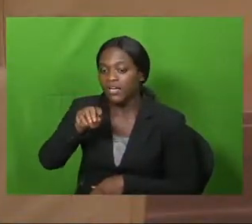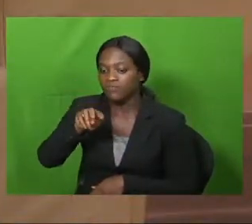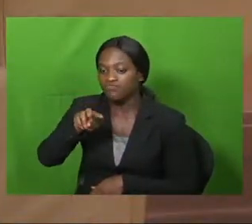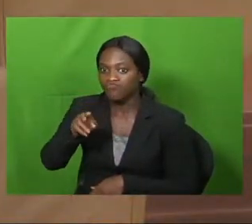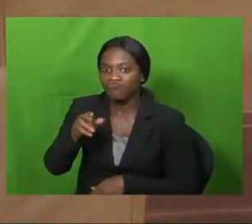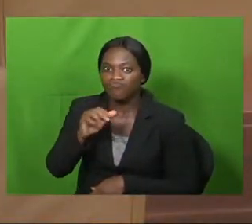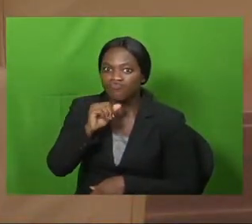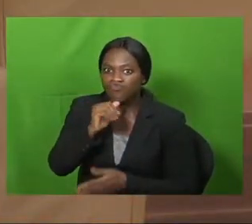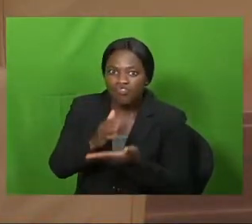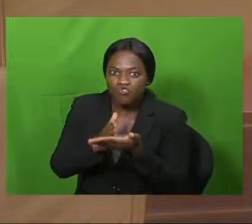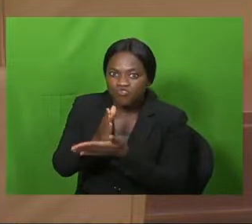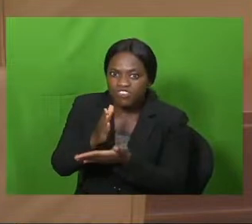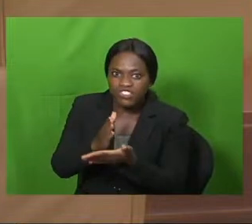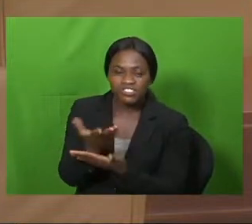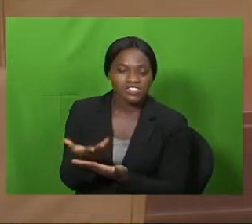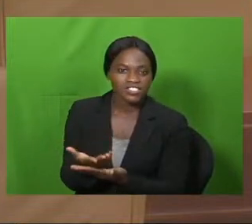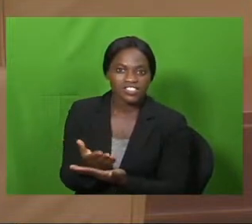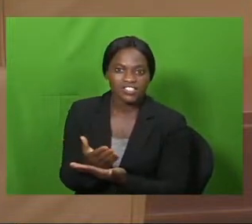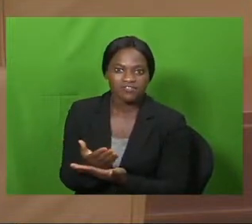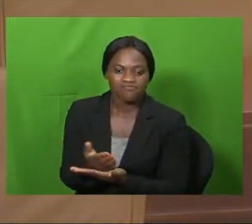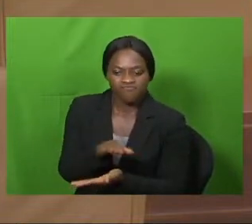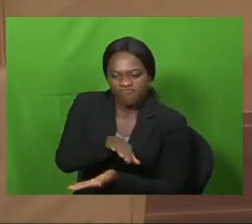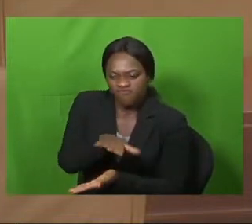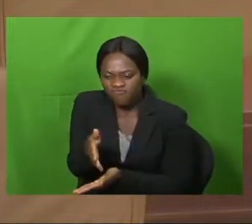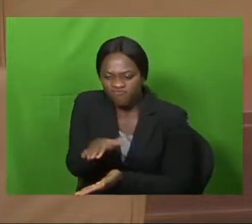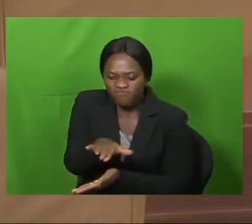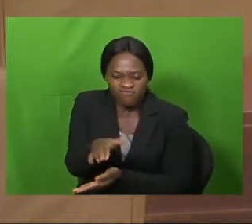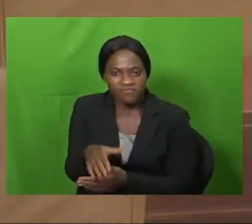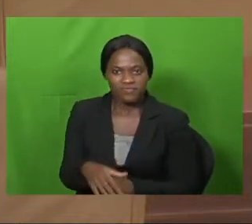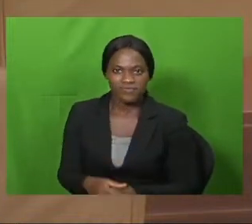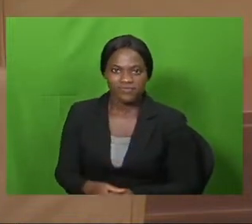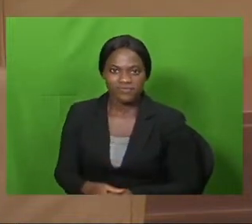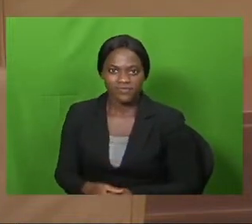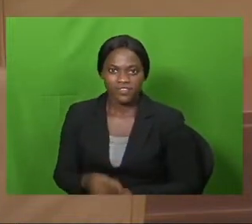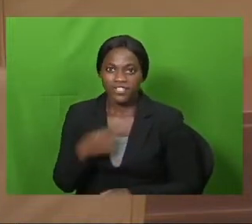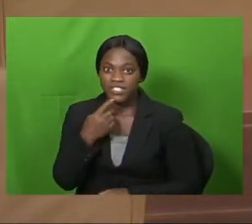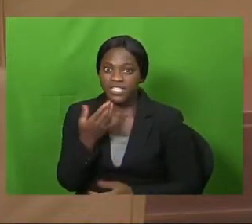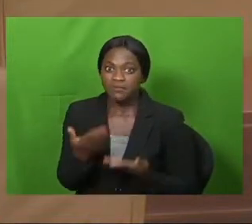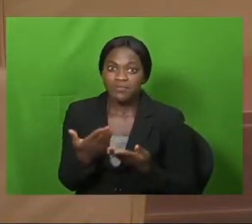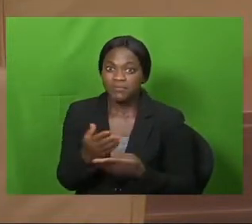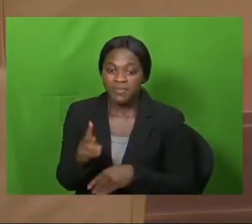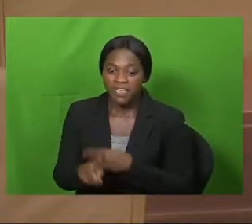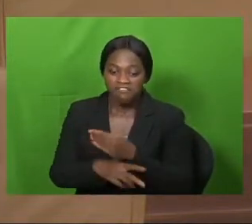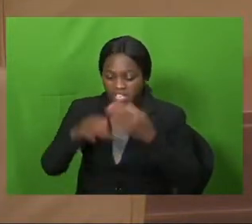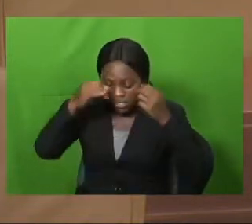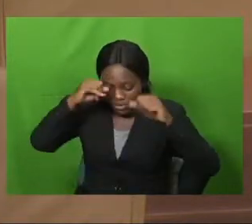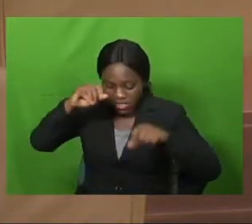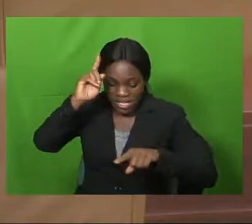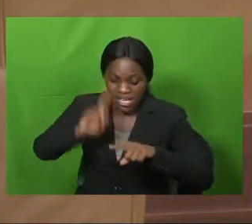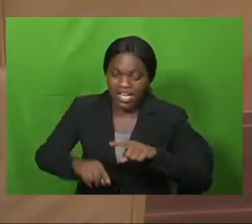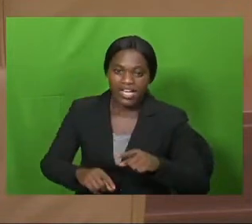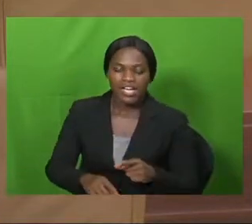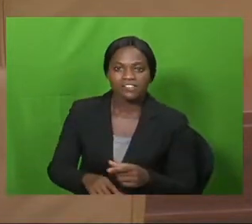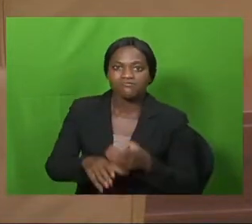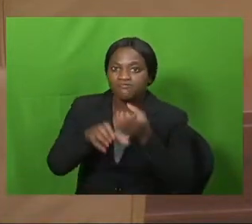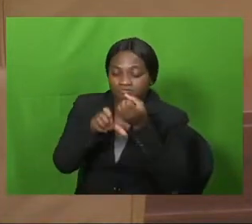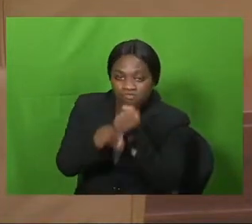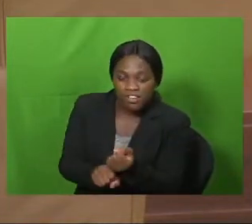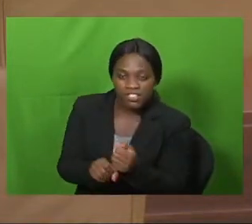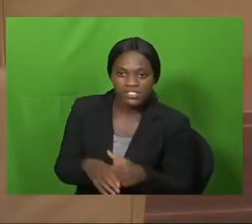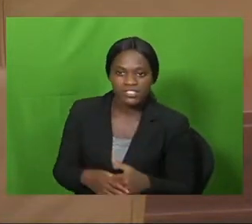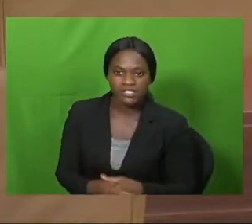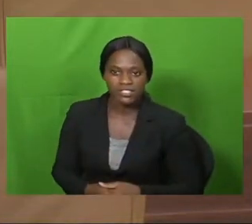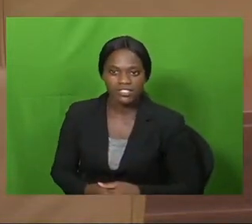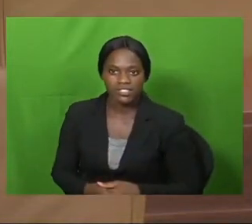Unless you tell me that today's vice president is not somebody you can trust. It's not somebody you can place premium on. He must